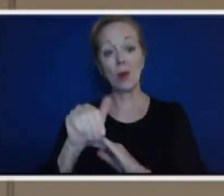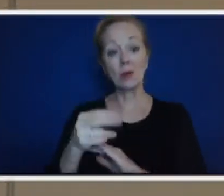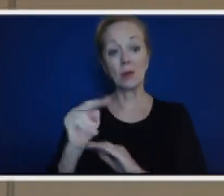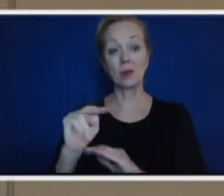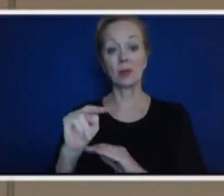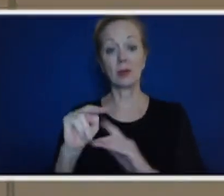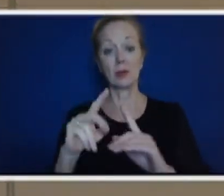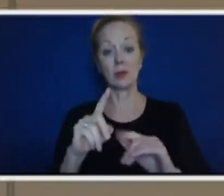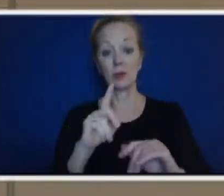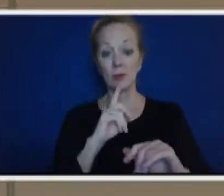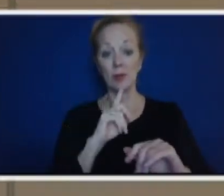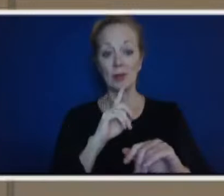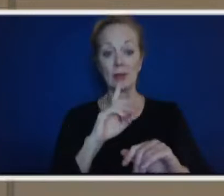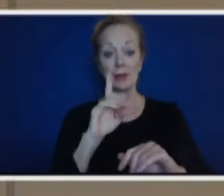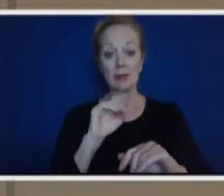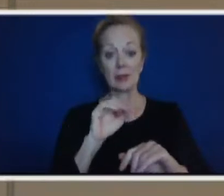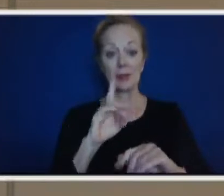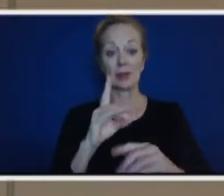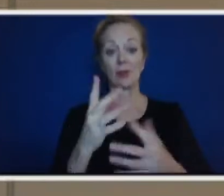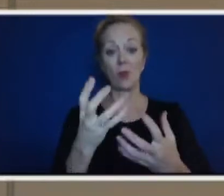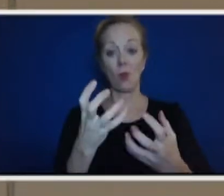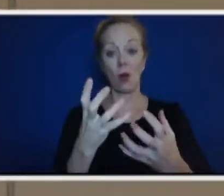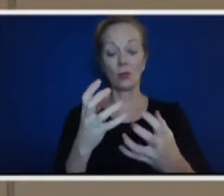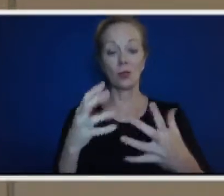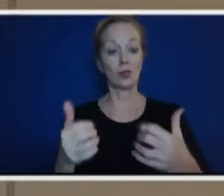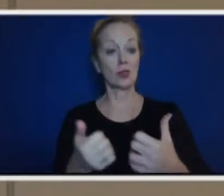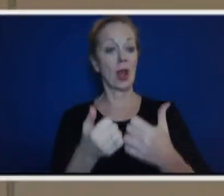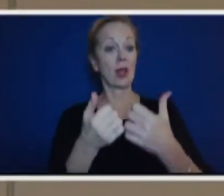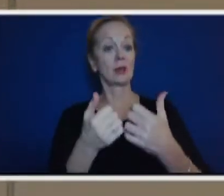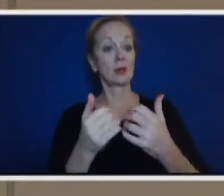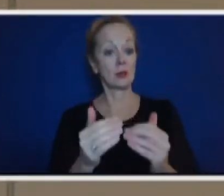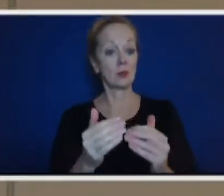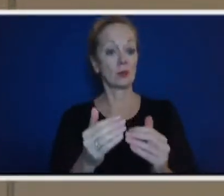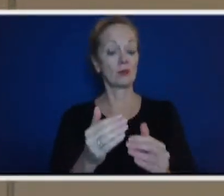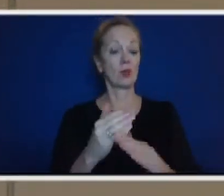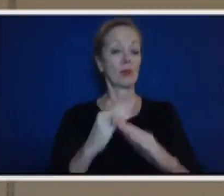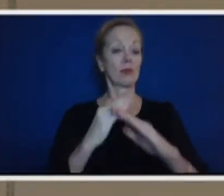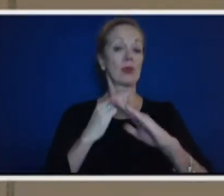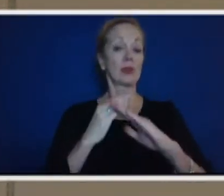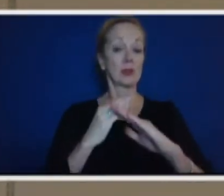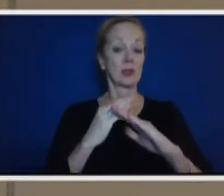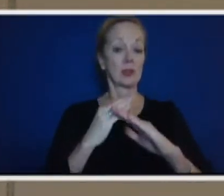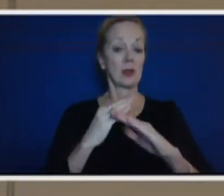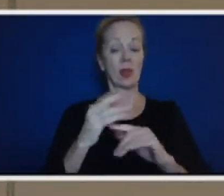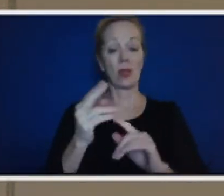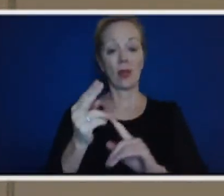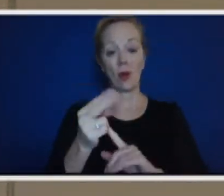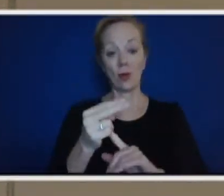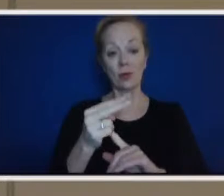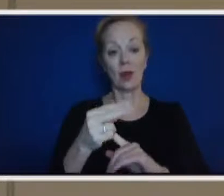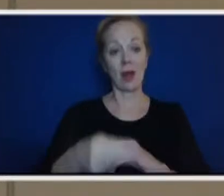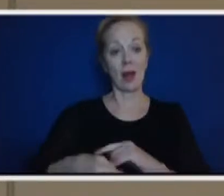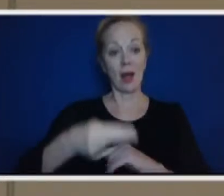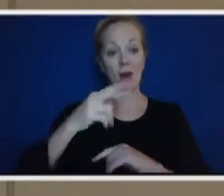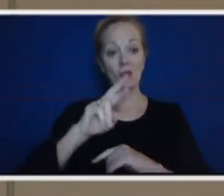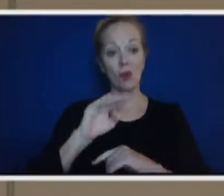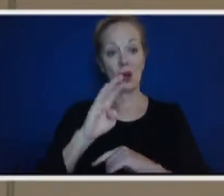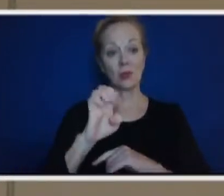really did want challenge to prevent the hotel or high-rise